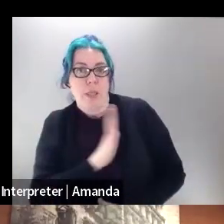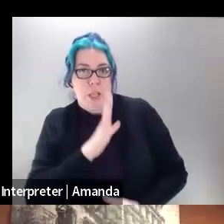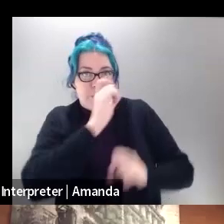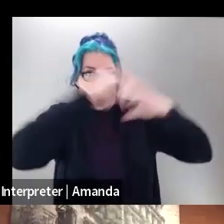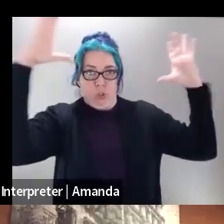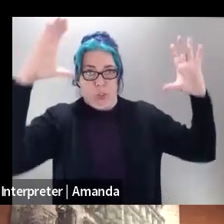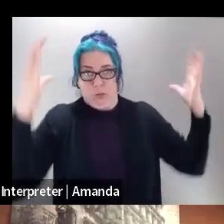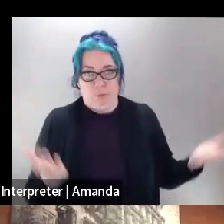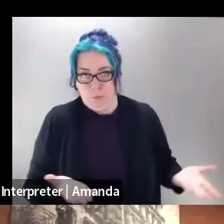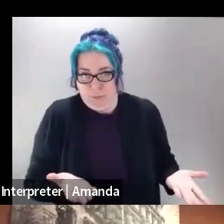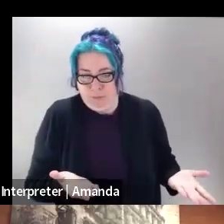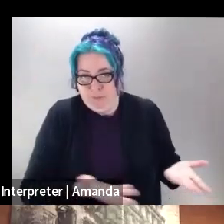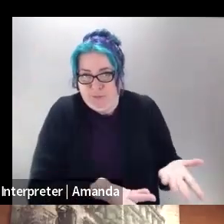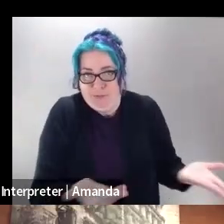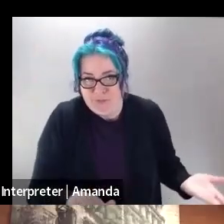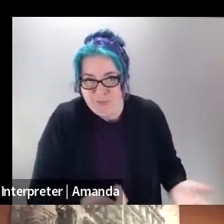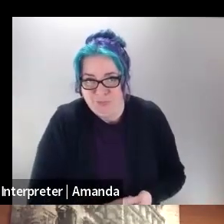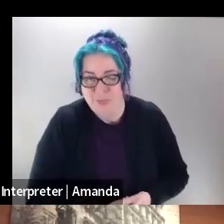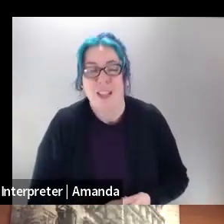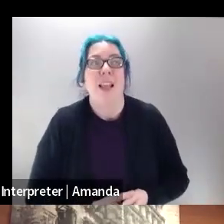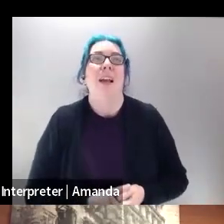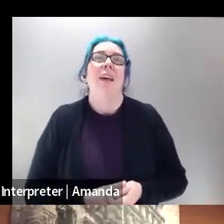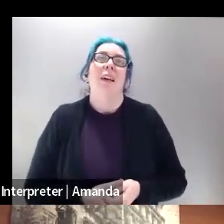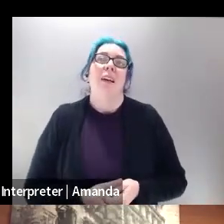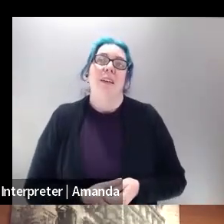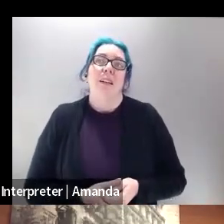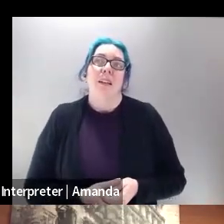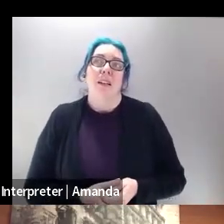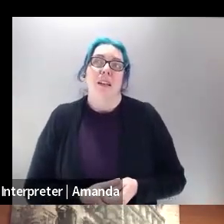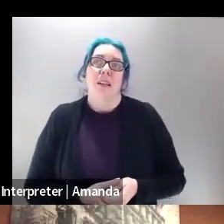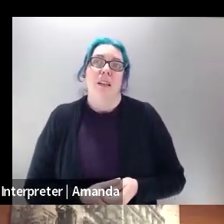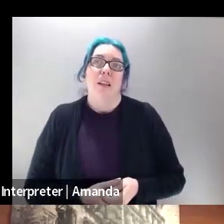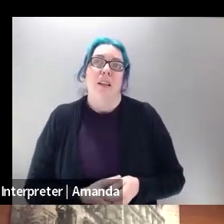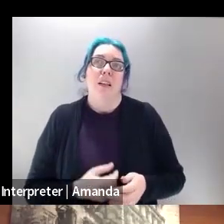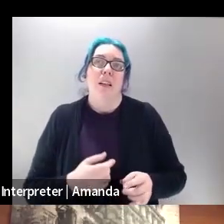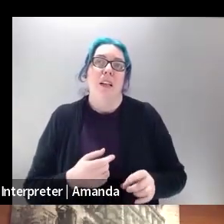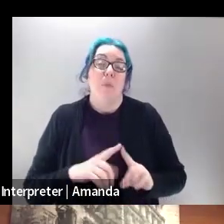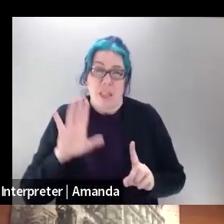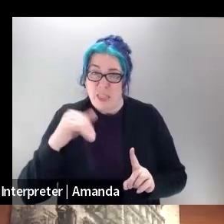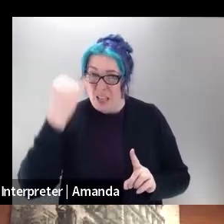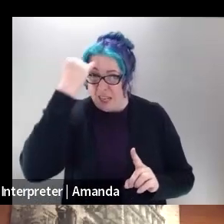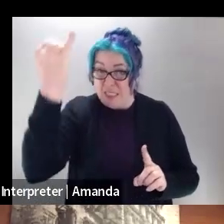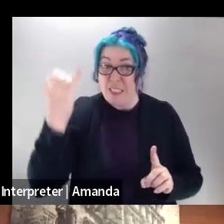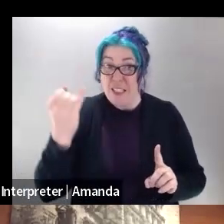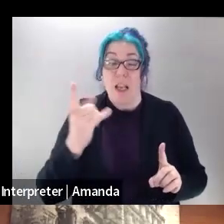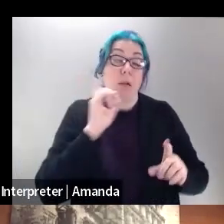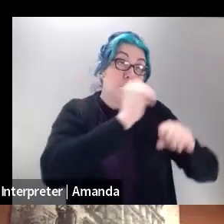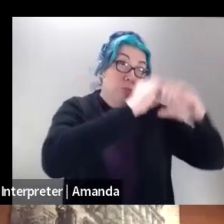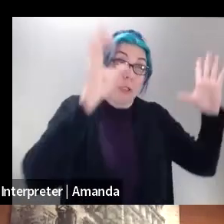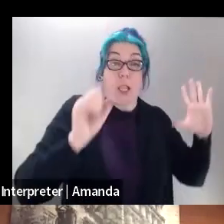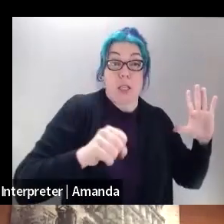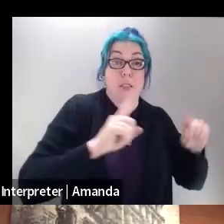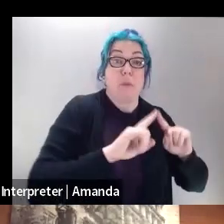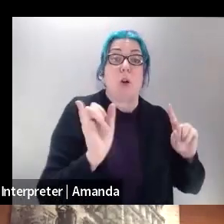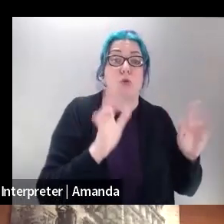that. But the idea of making or mentally shifting myself to think